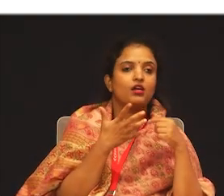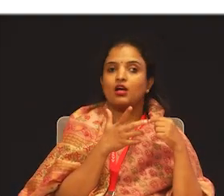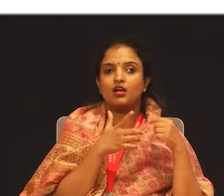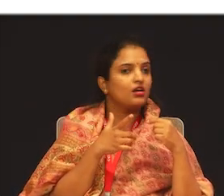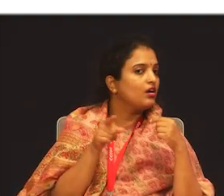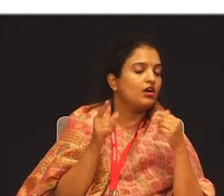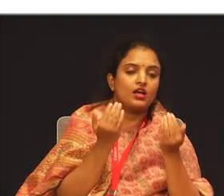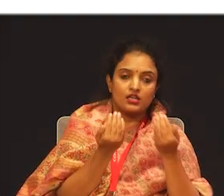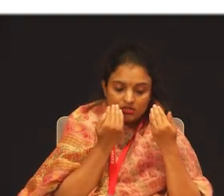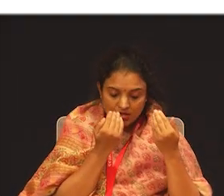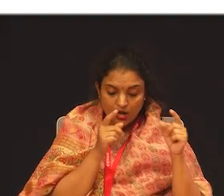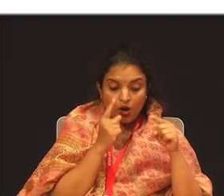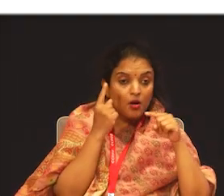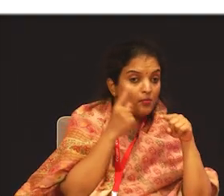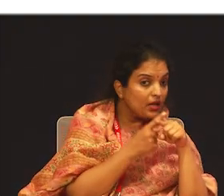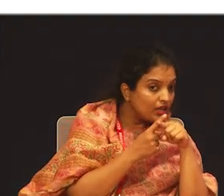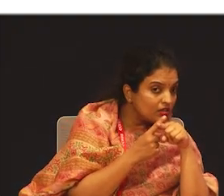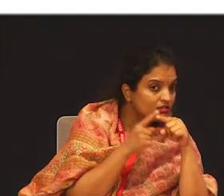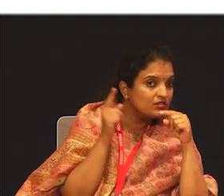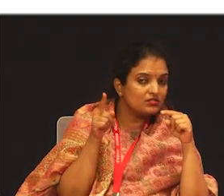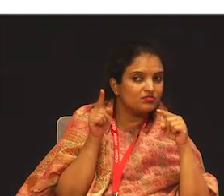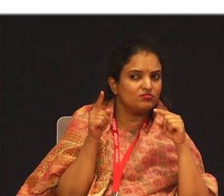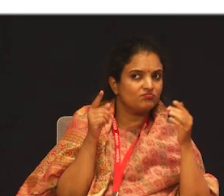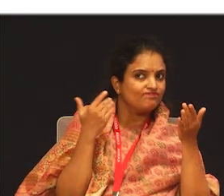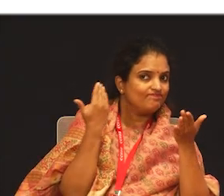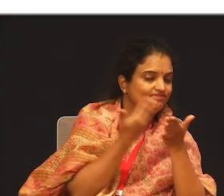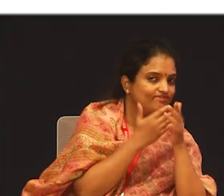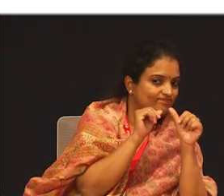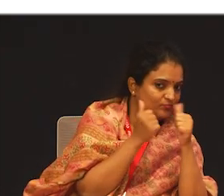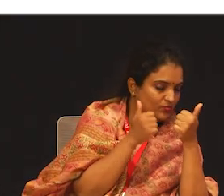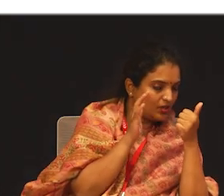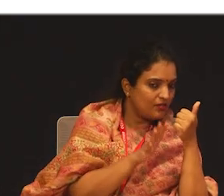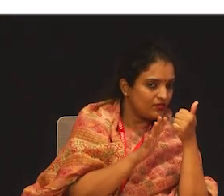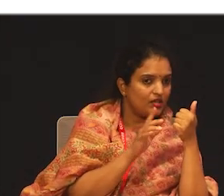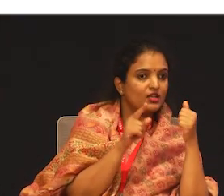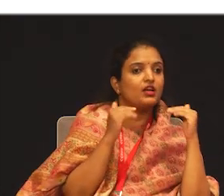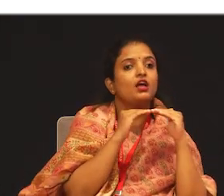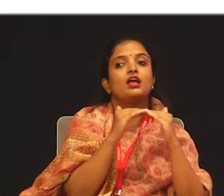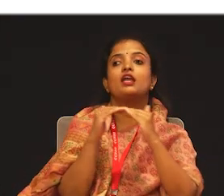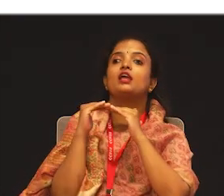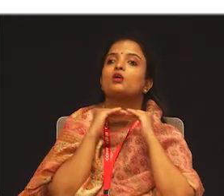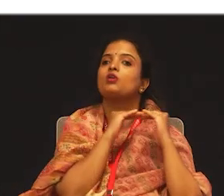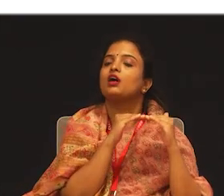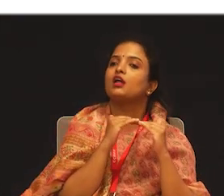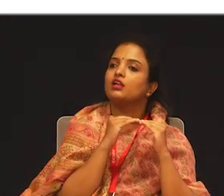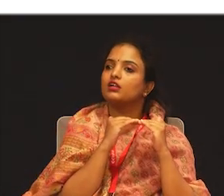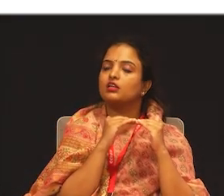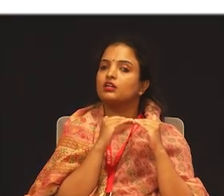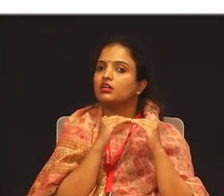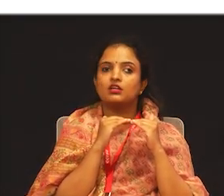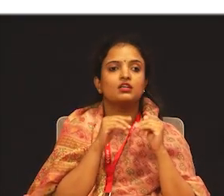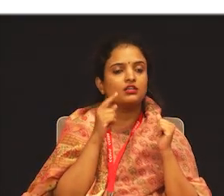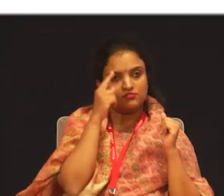safety concerns. Again, the concern of participation based on the principles of equality. And we all are